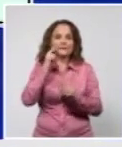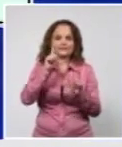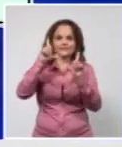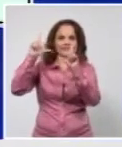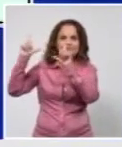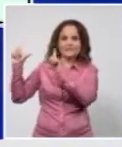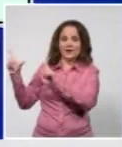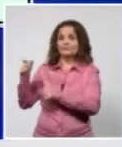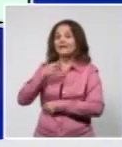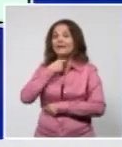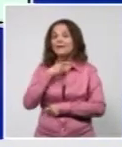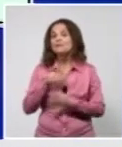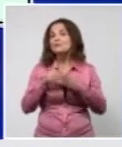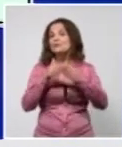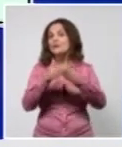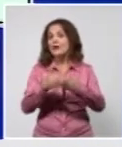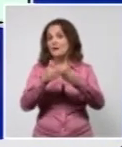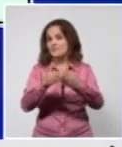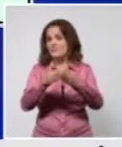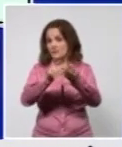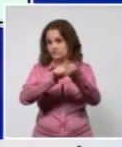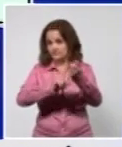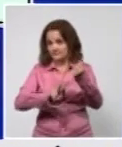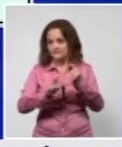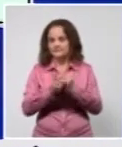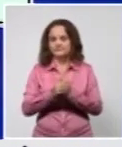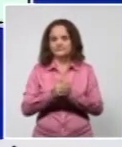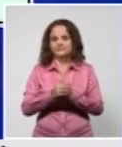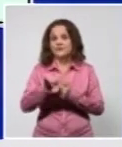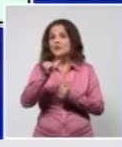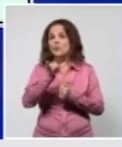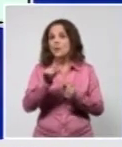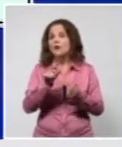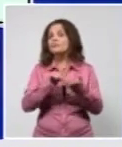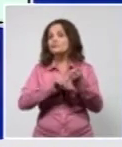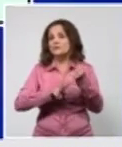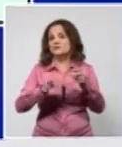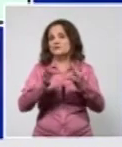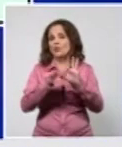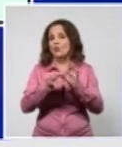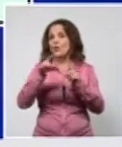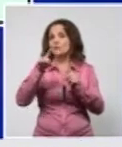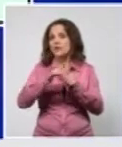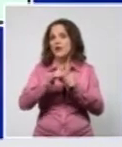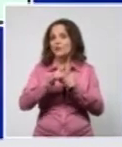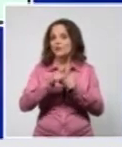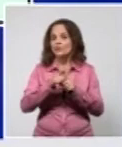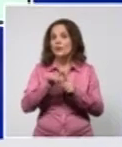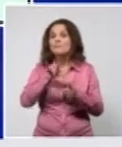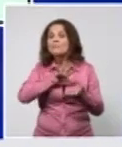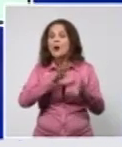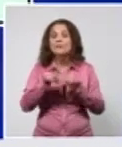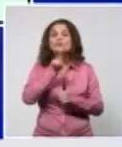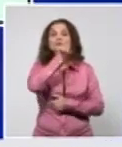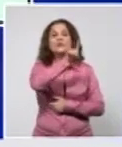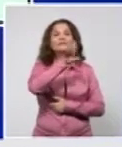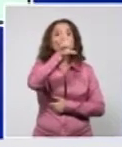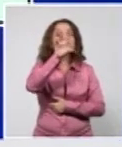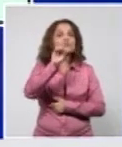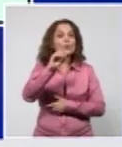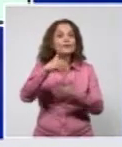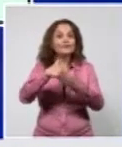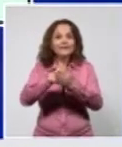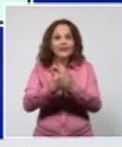days. We have indicated Granma and Guantánamo with 150 days. I